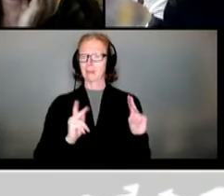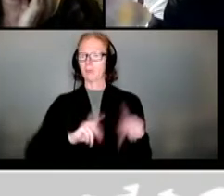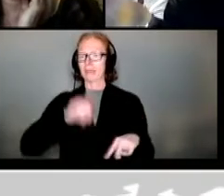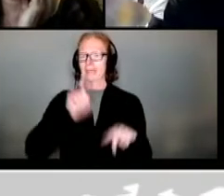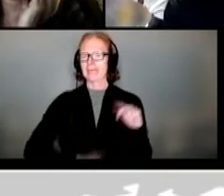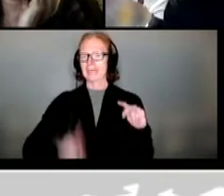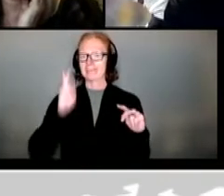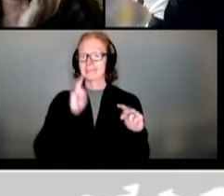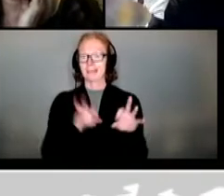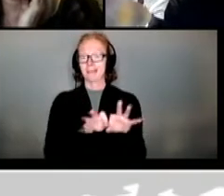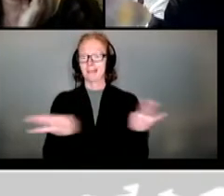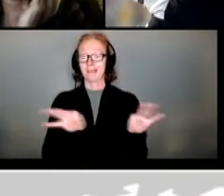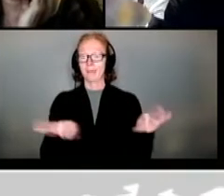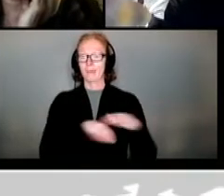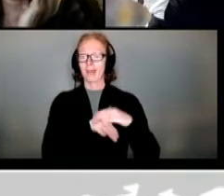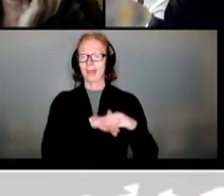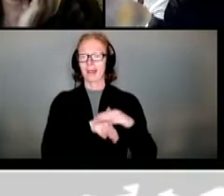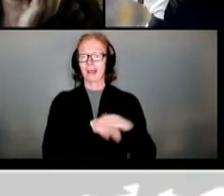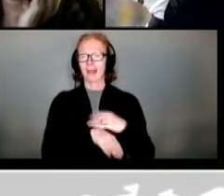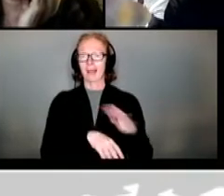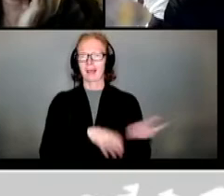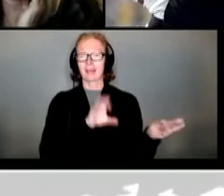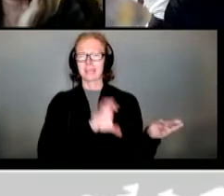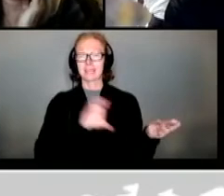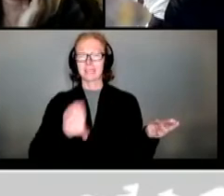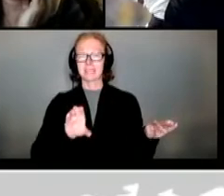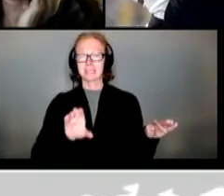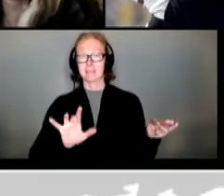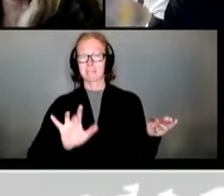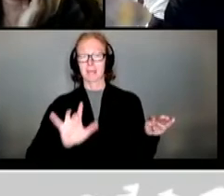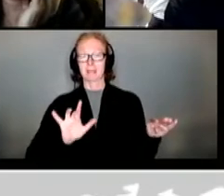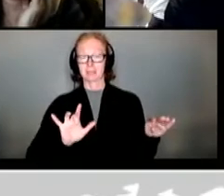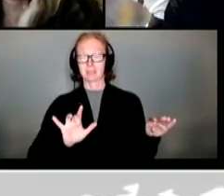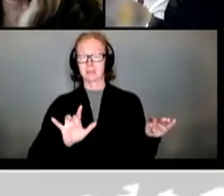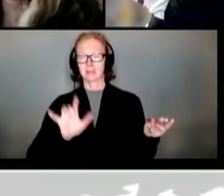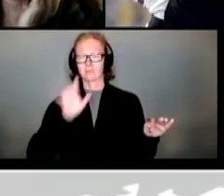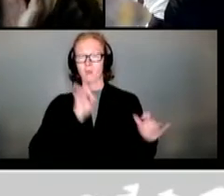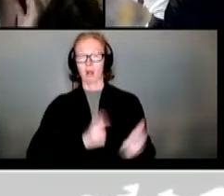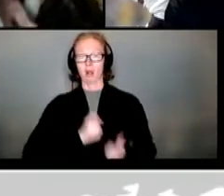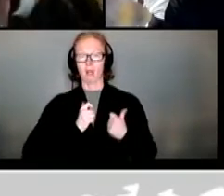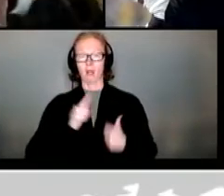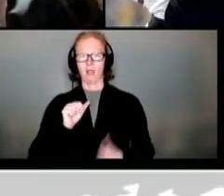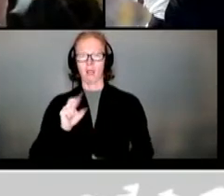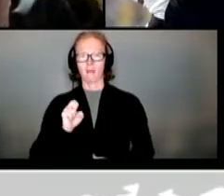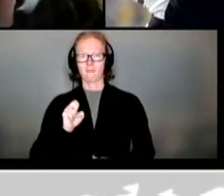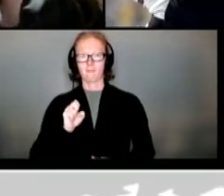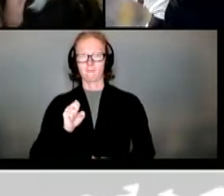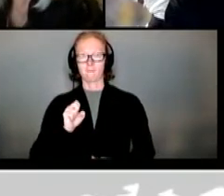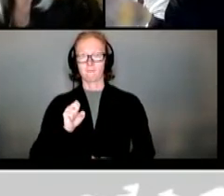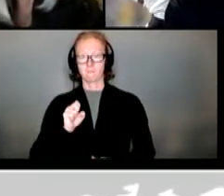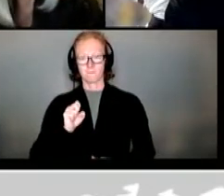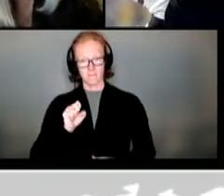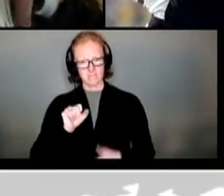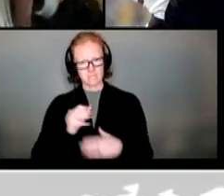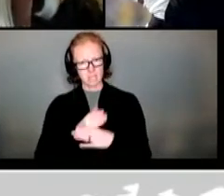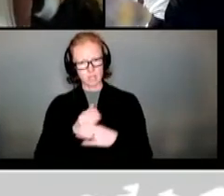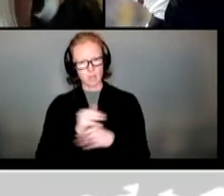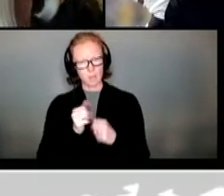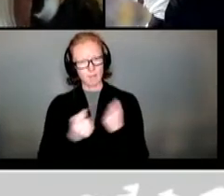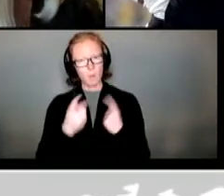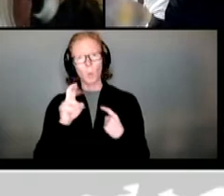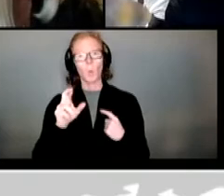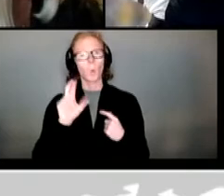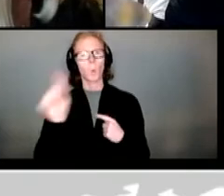to access the CC button for the live transcript. Is it shared with everybody right now or